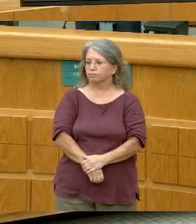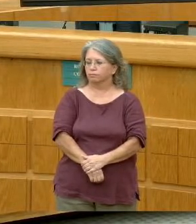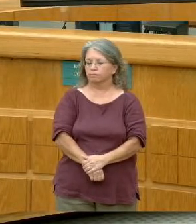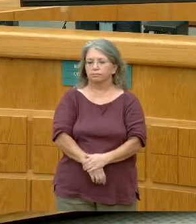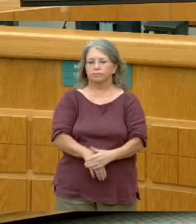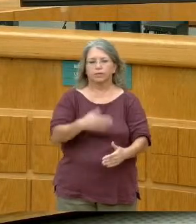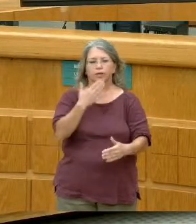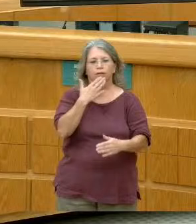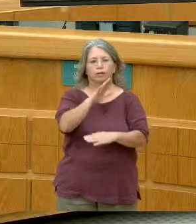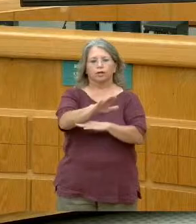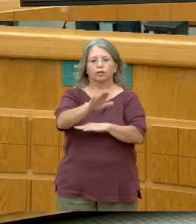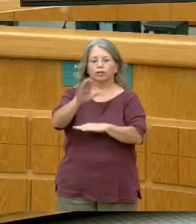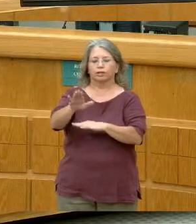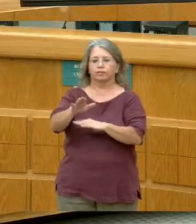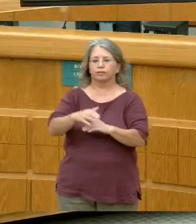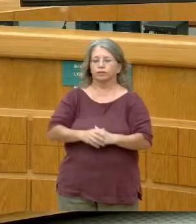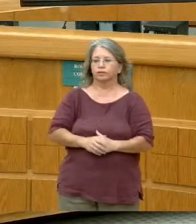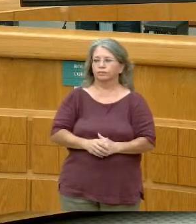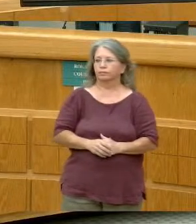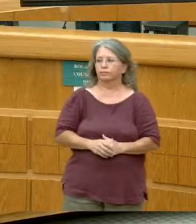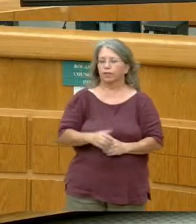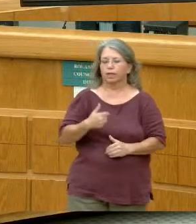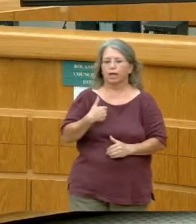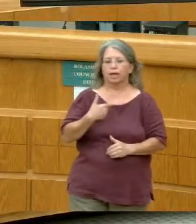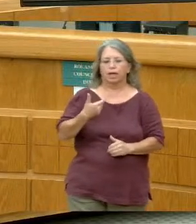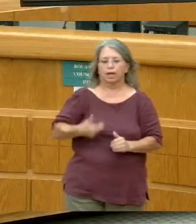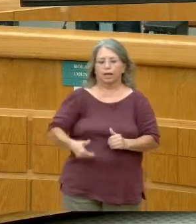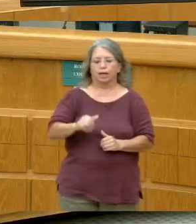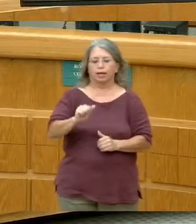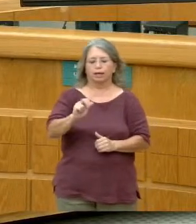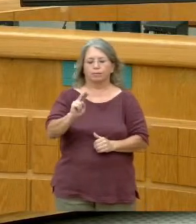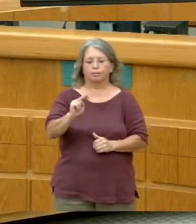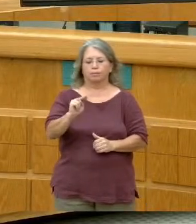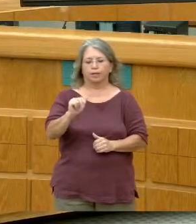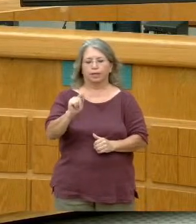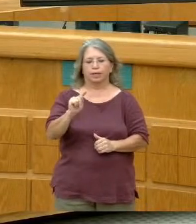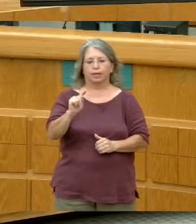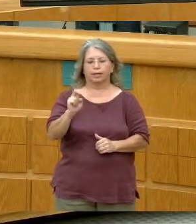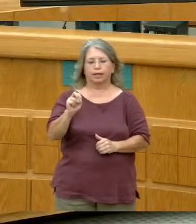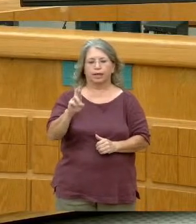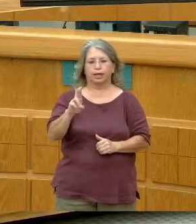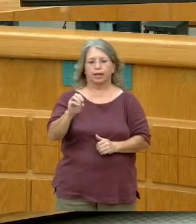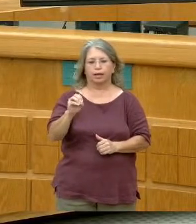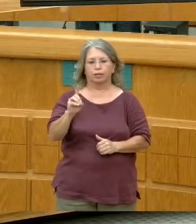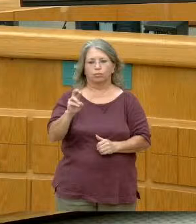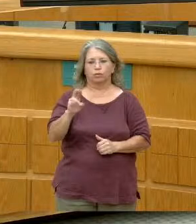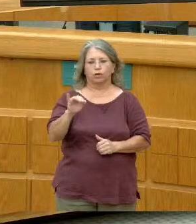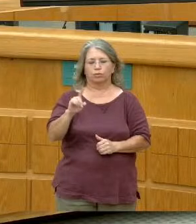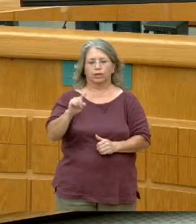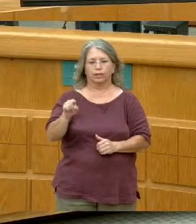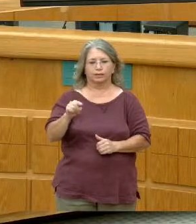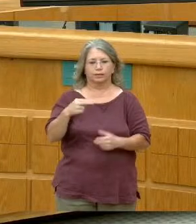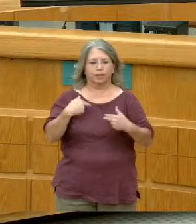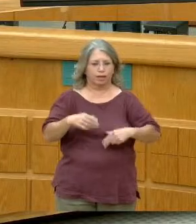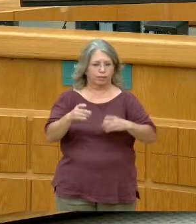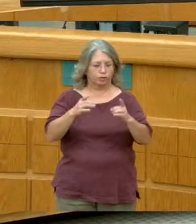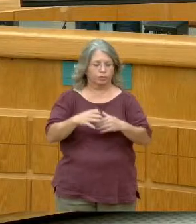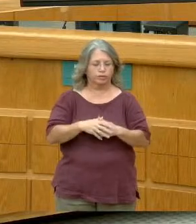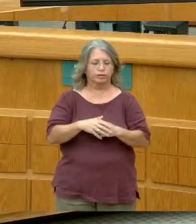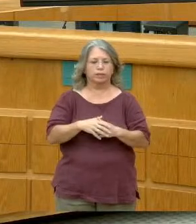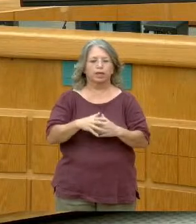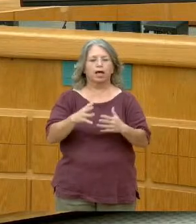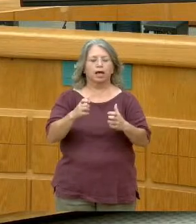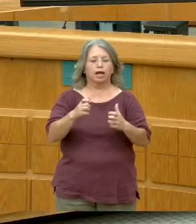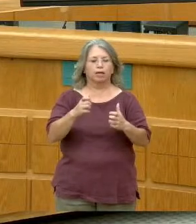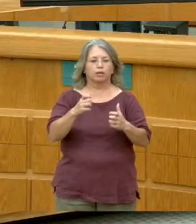Good afternoon. Annette Rodriguez, Public Health Director. I first want to extend my condolences to the family